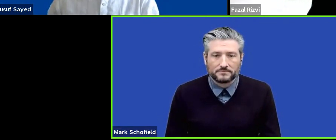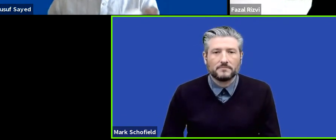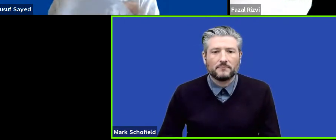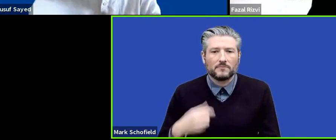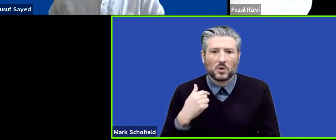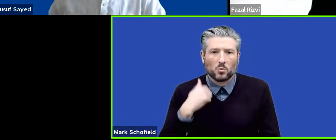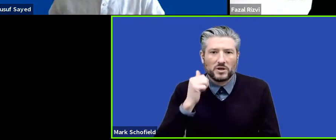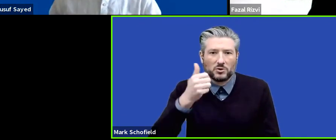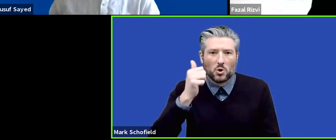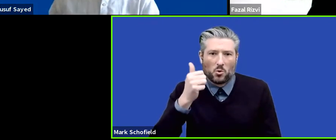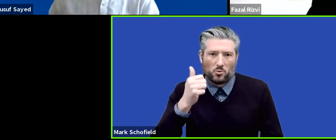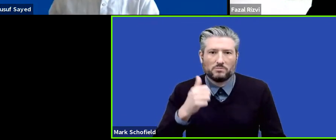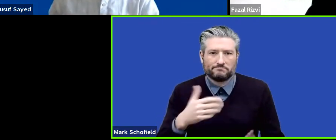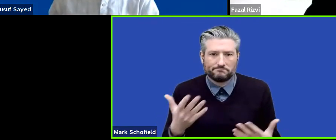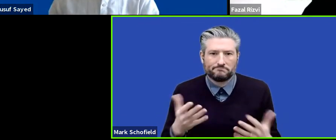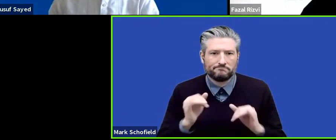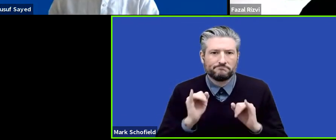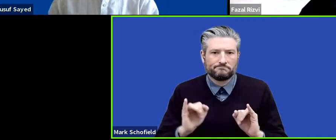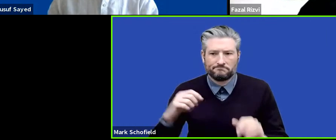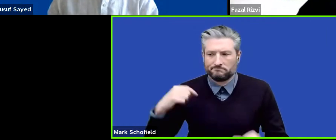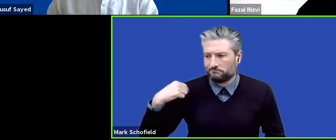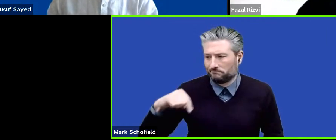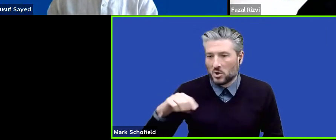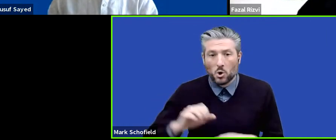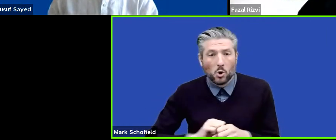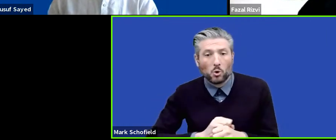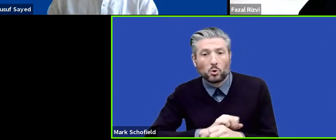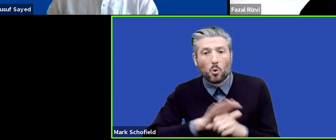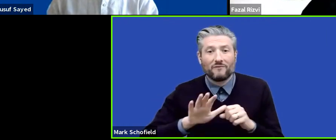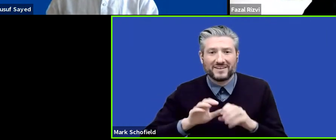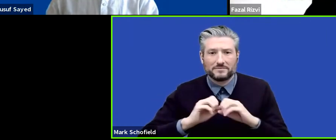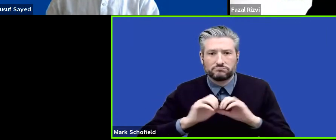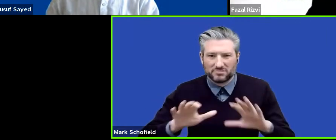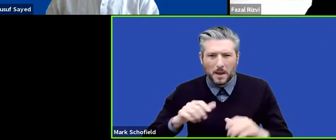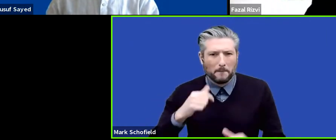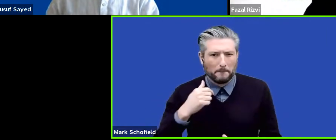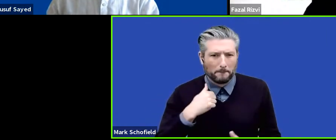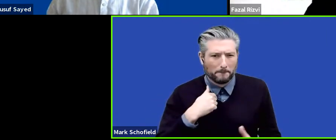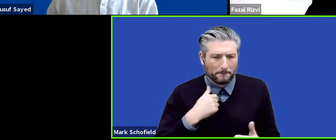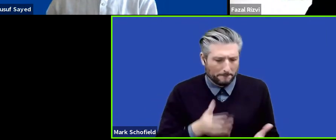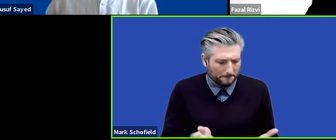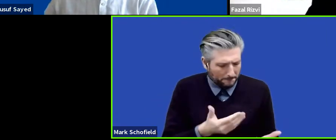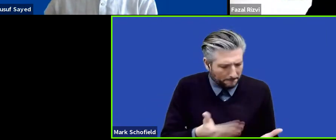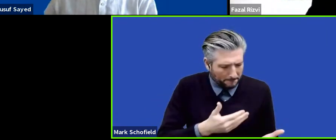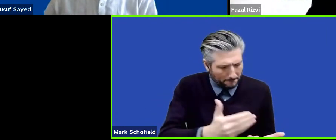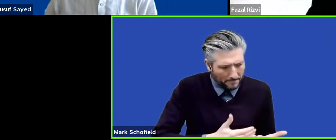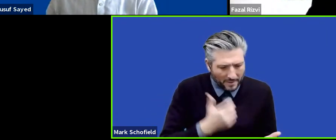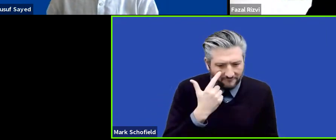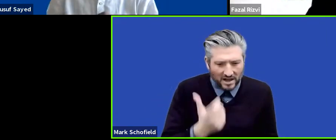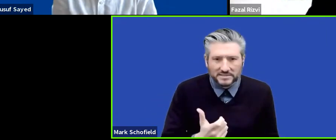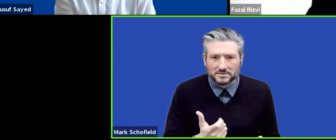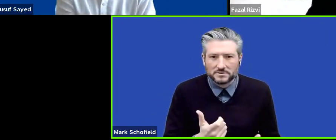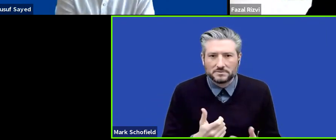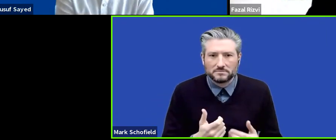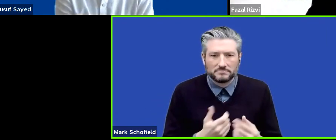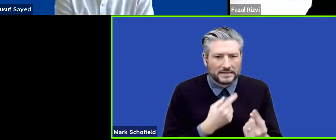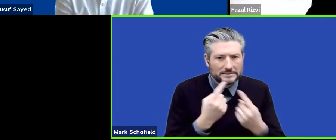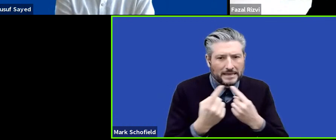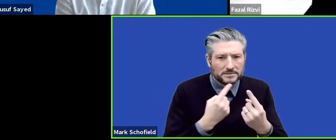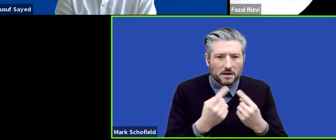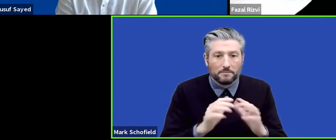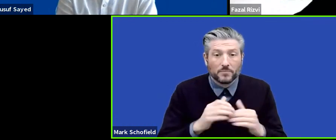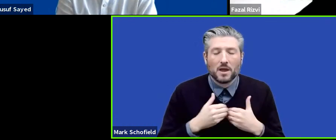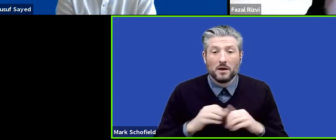as a result of the pandemic, and I'm just looking for the data now, that in 2017,